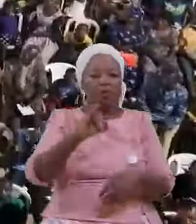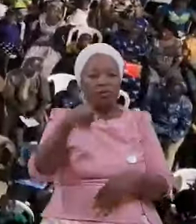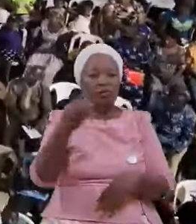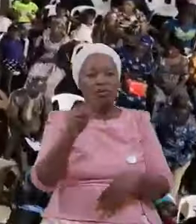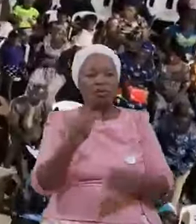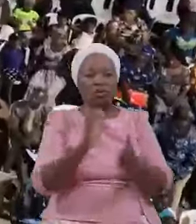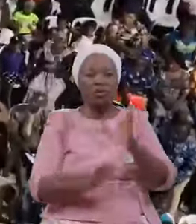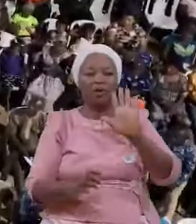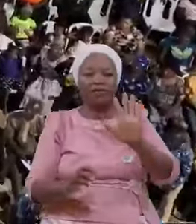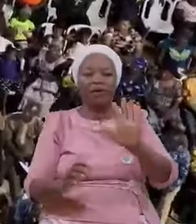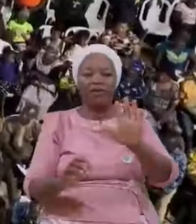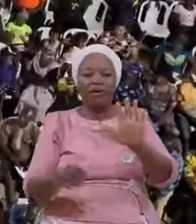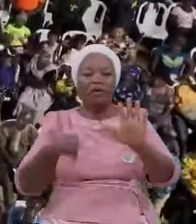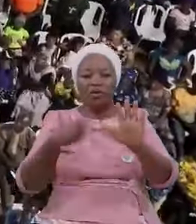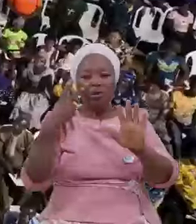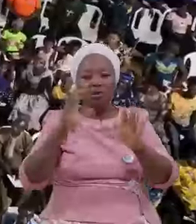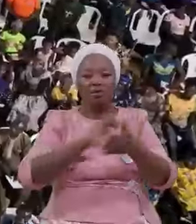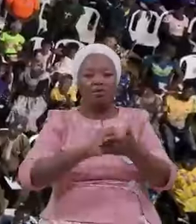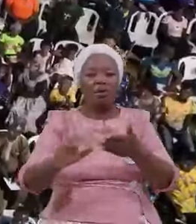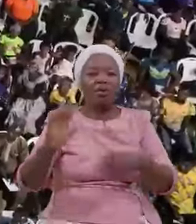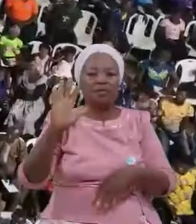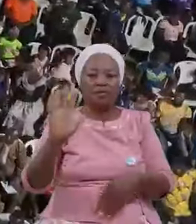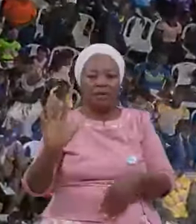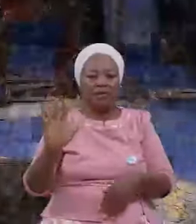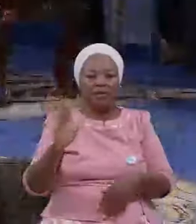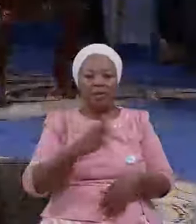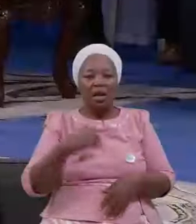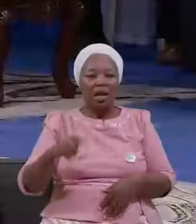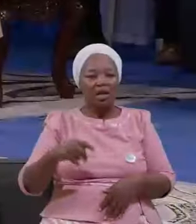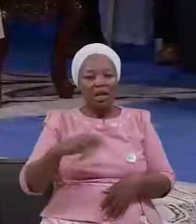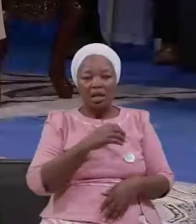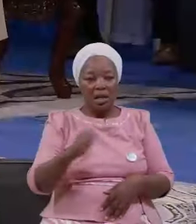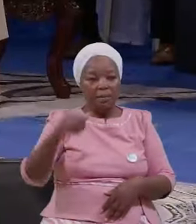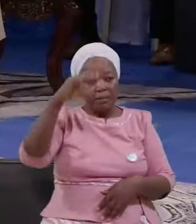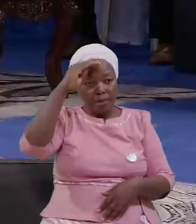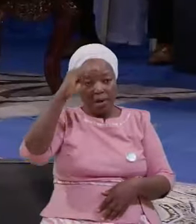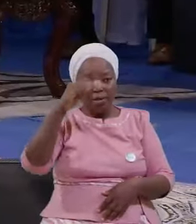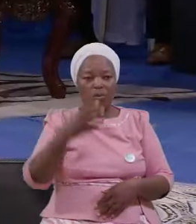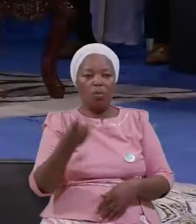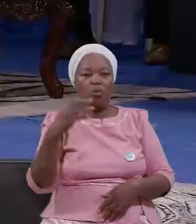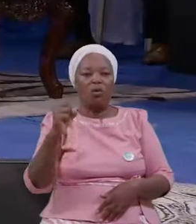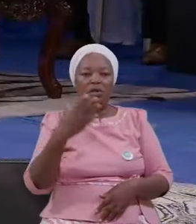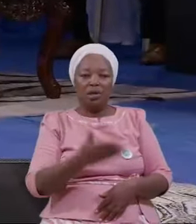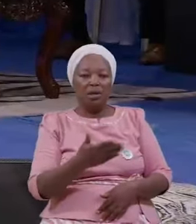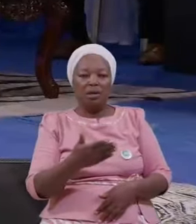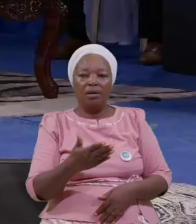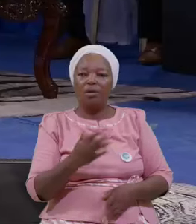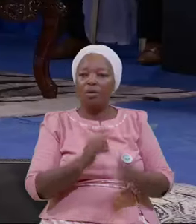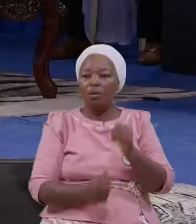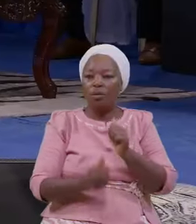We're reading from verse 5. And a certain man was there, which